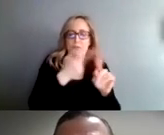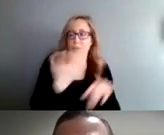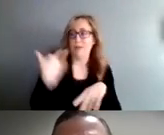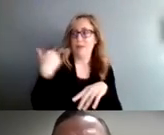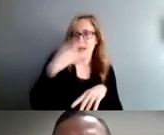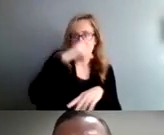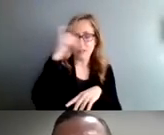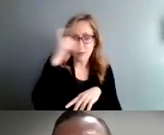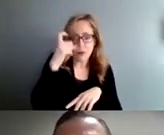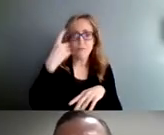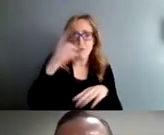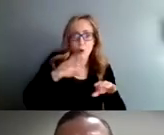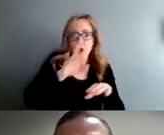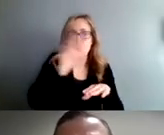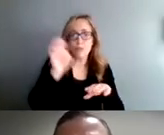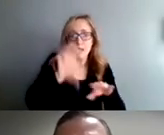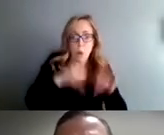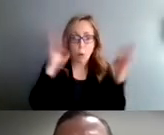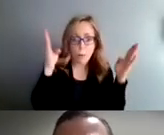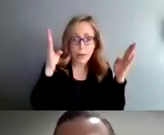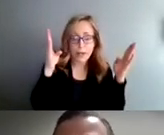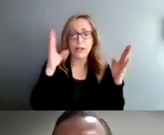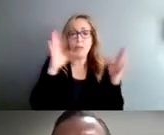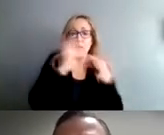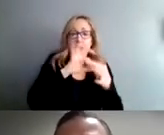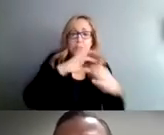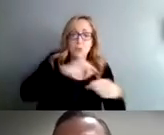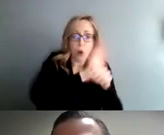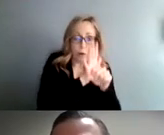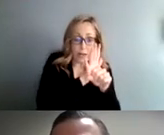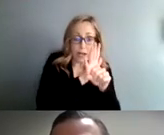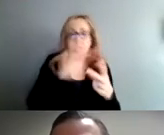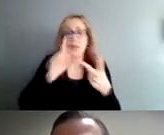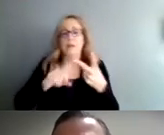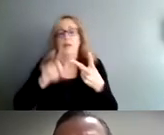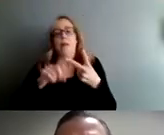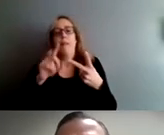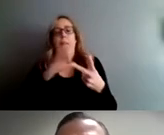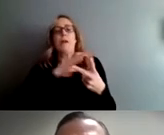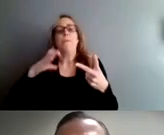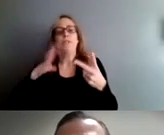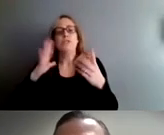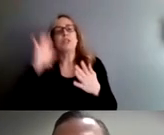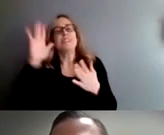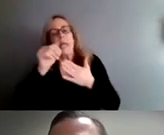for reopening within the context of COVID-19. We'll share with you the commissioner's guidance. We'll